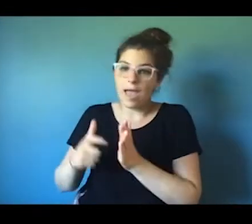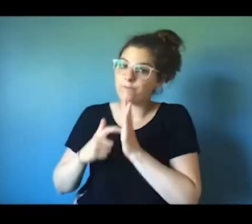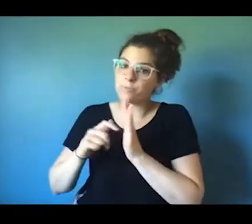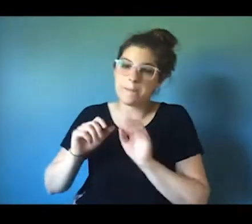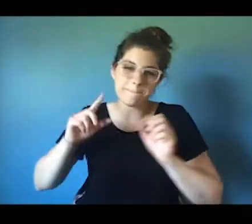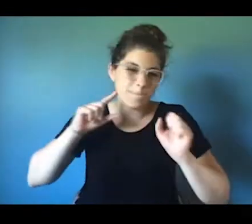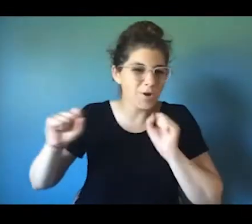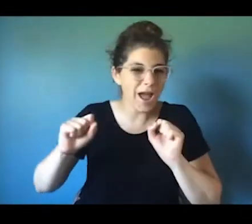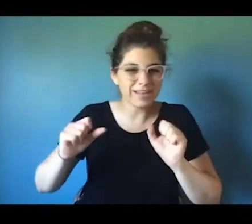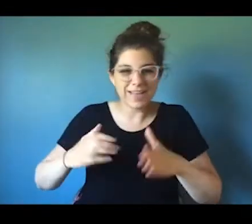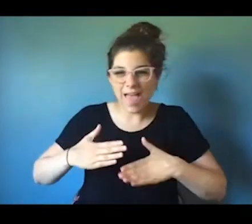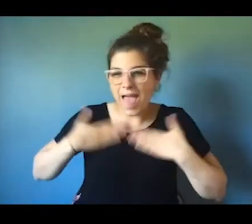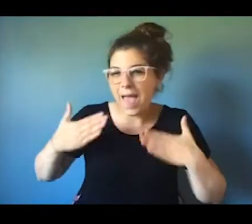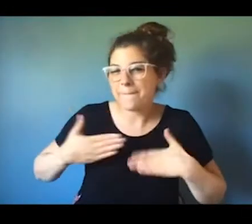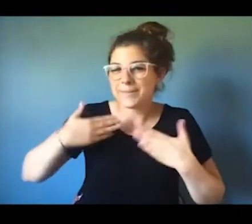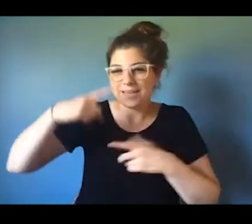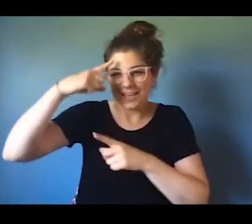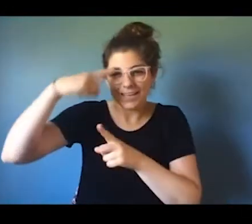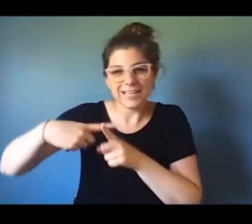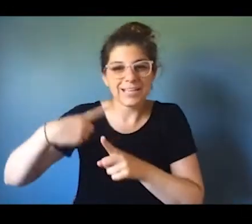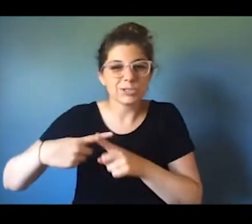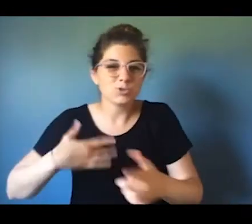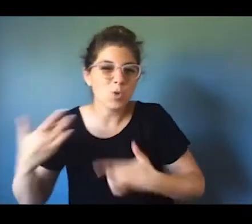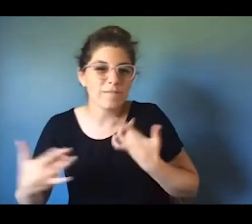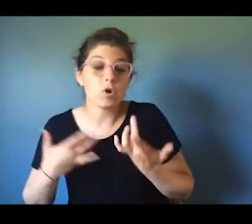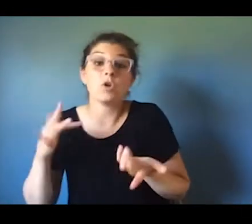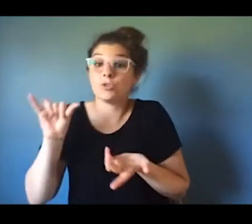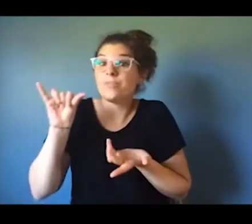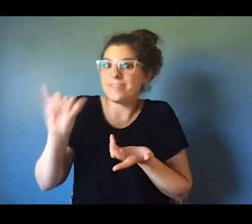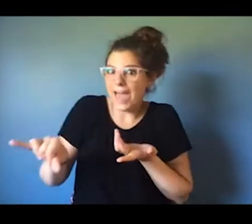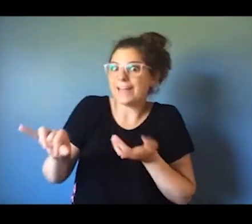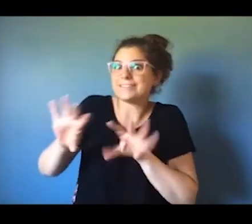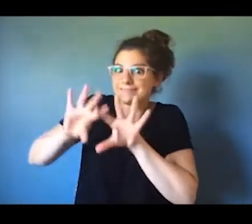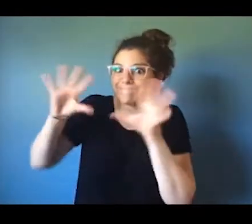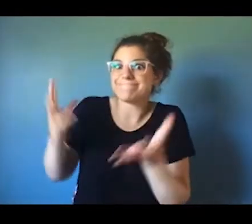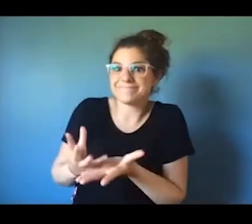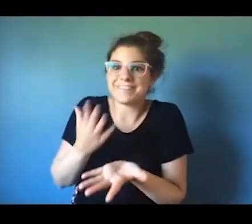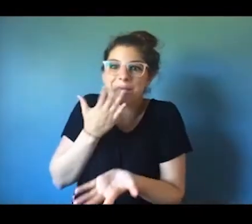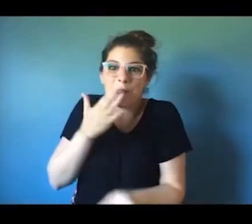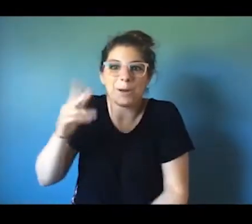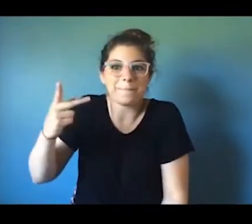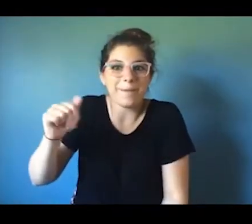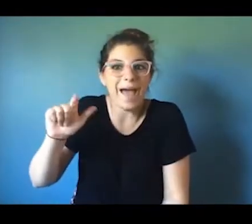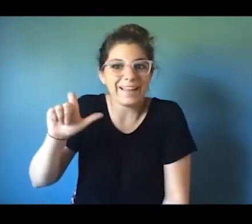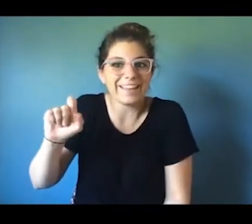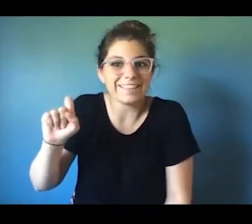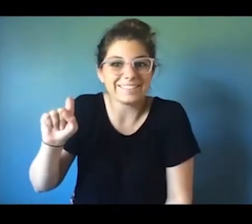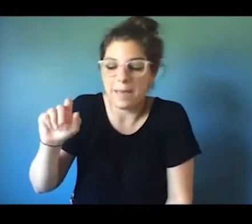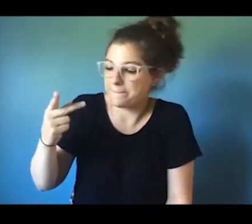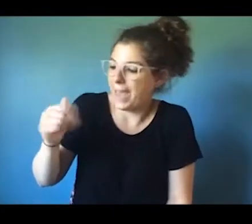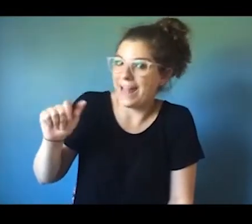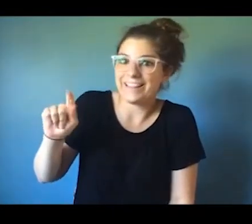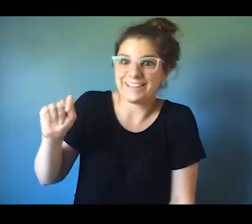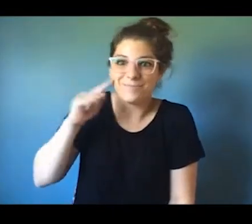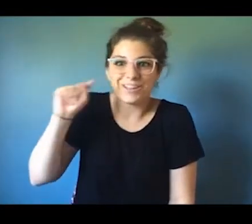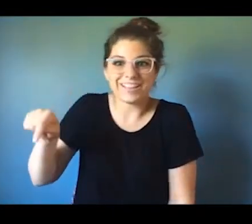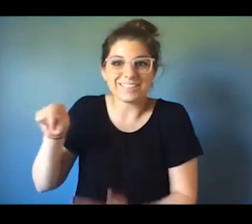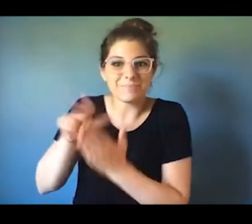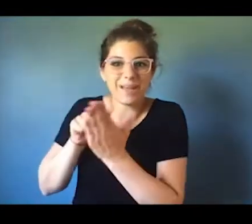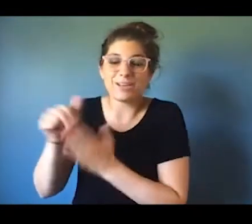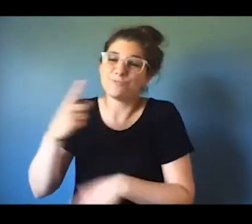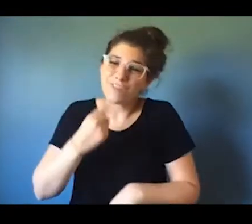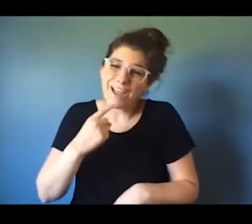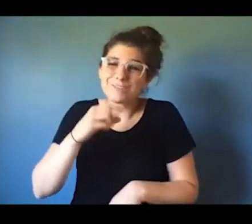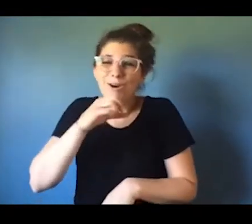the colors used in this painting are going to have to be bright and happy and joyful. So that's going to be the palette for the painting. Lots of